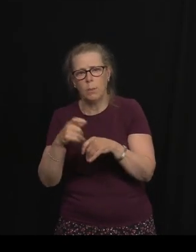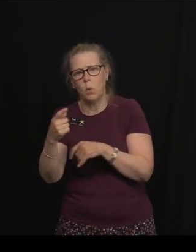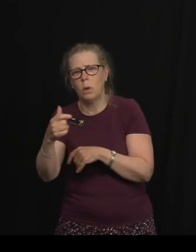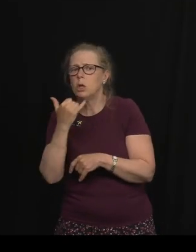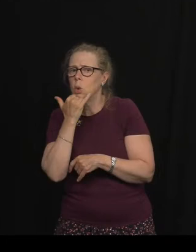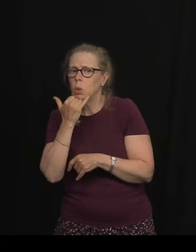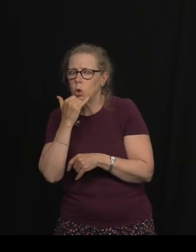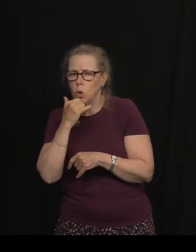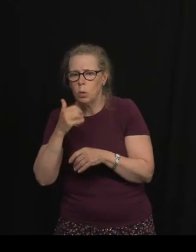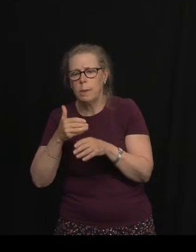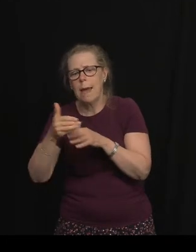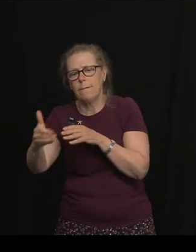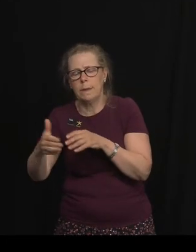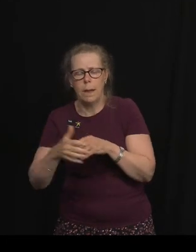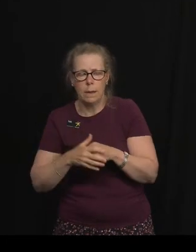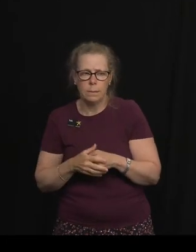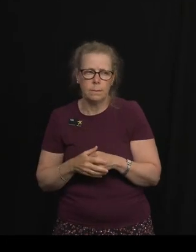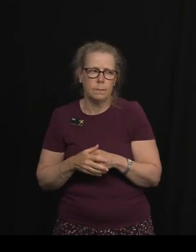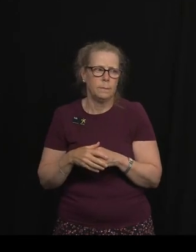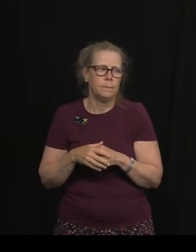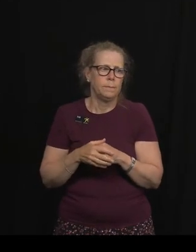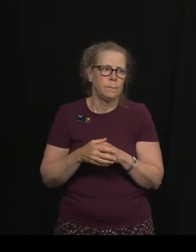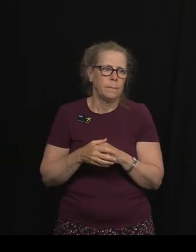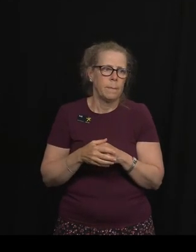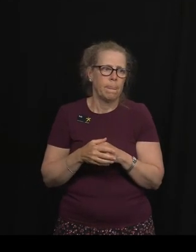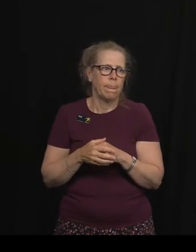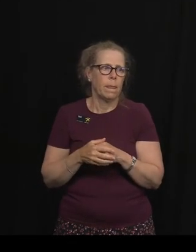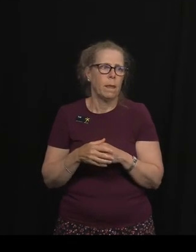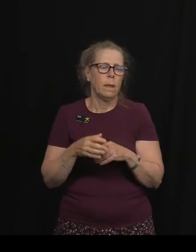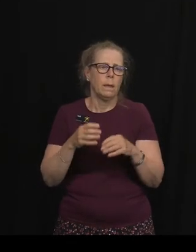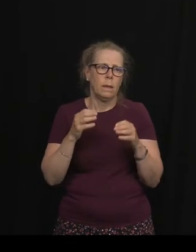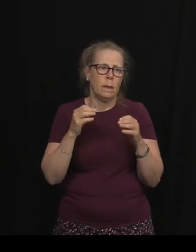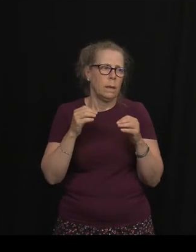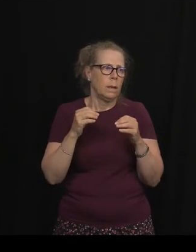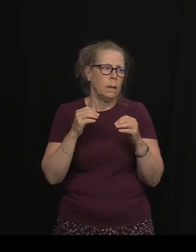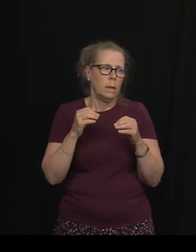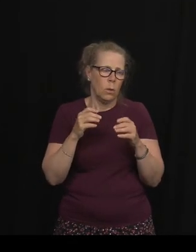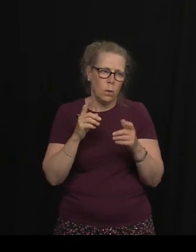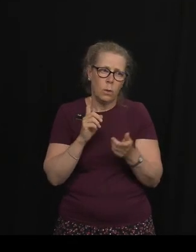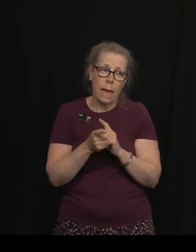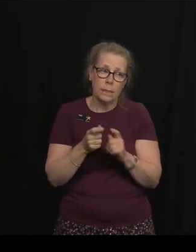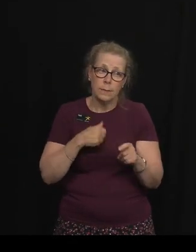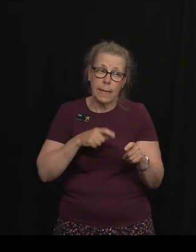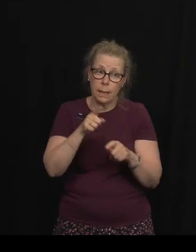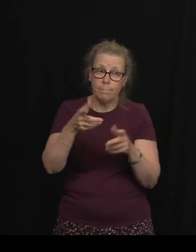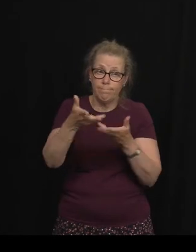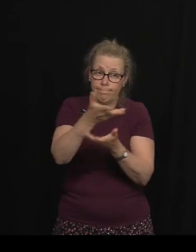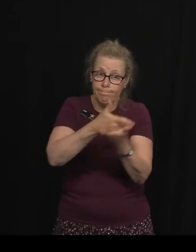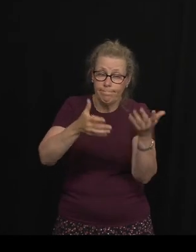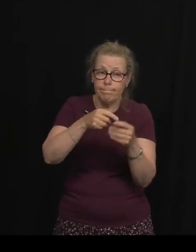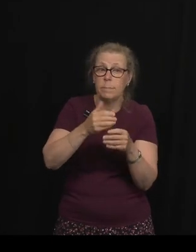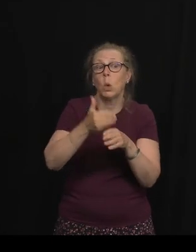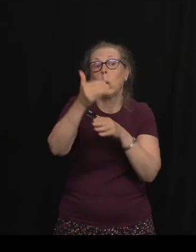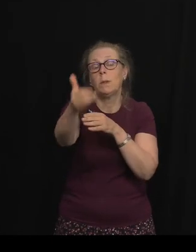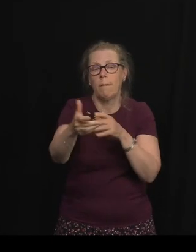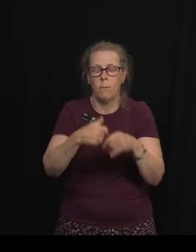YouTube. And please, I'm sure that we're all willing to take a couple questions afterwards. So welcome and thank you